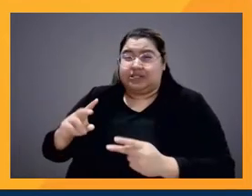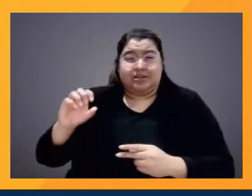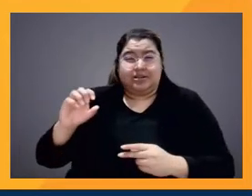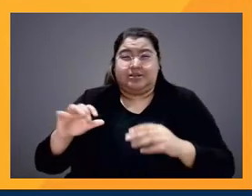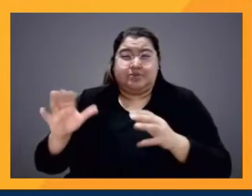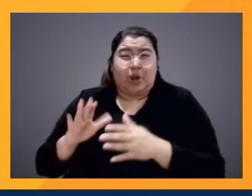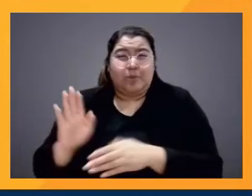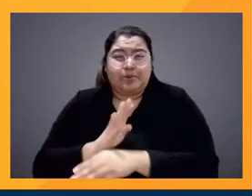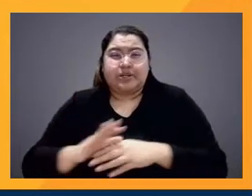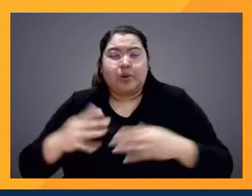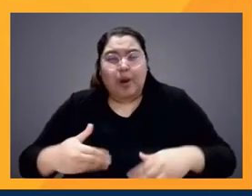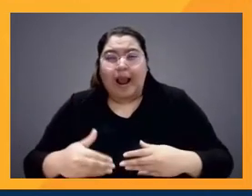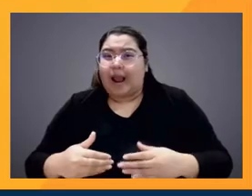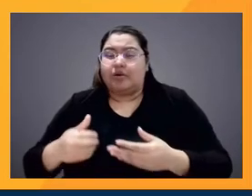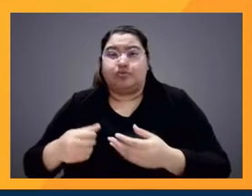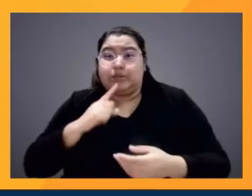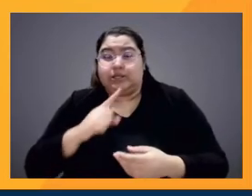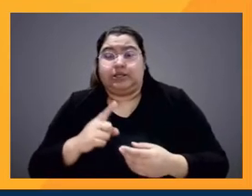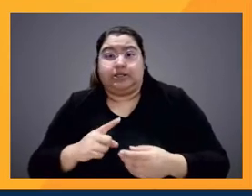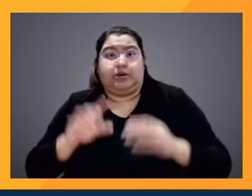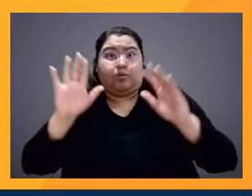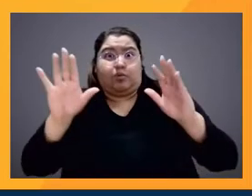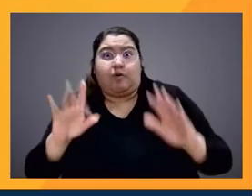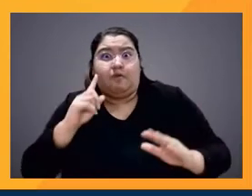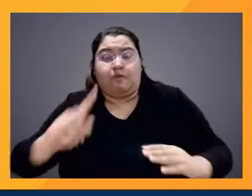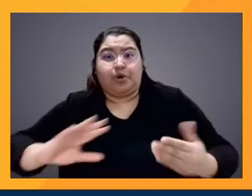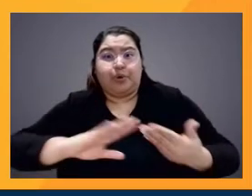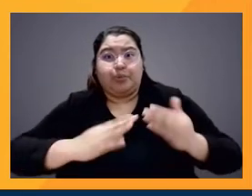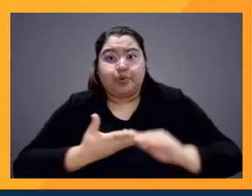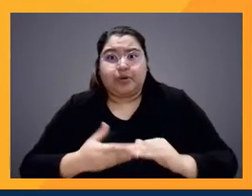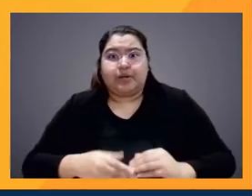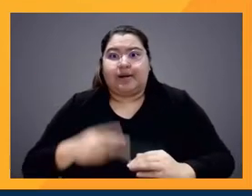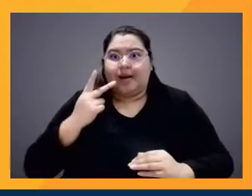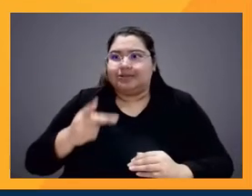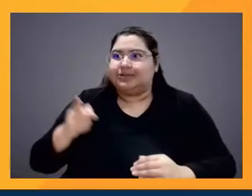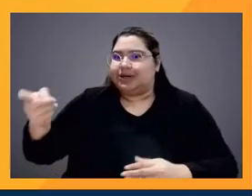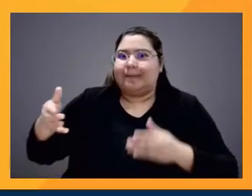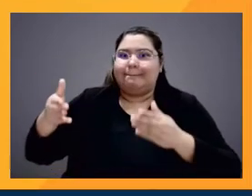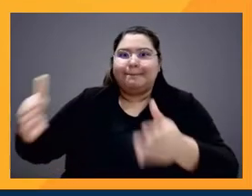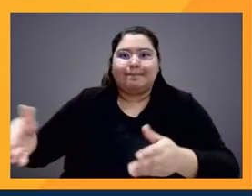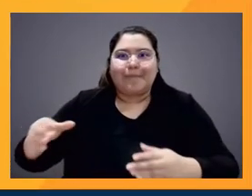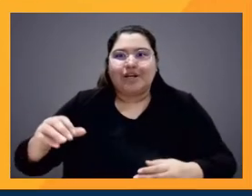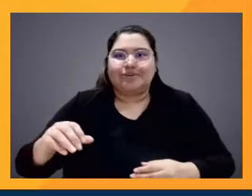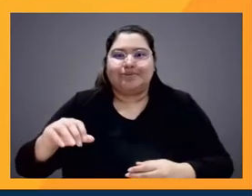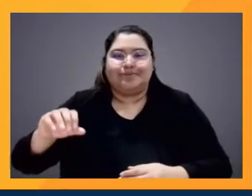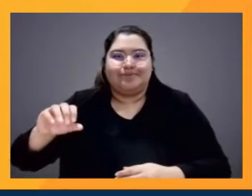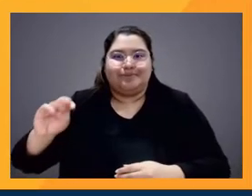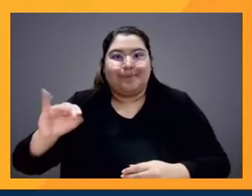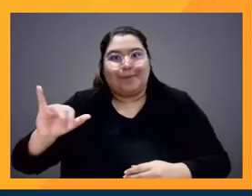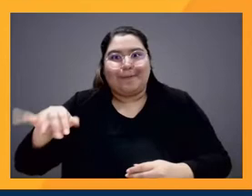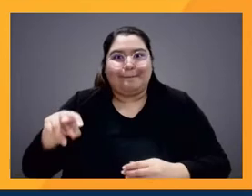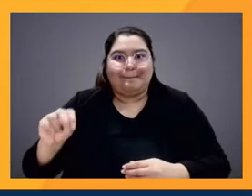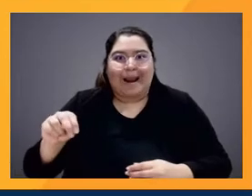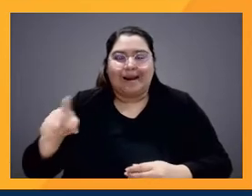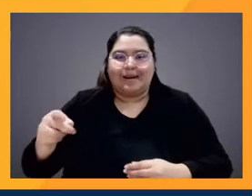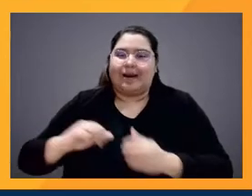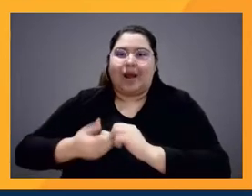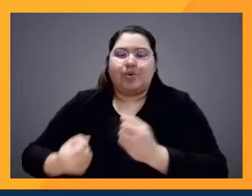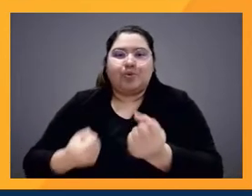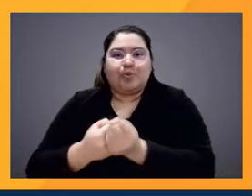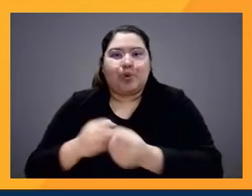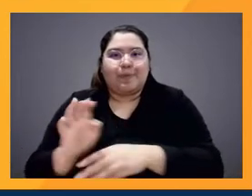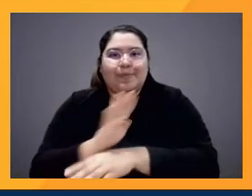work it takes to run a business, and not only that, how integral they become and as in the community and as part